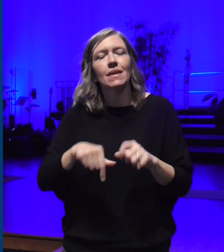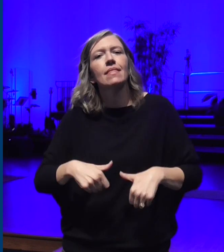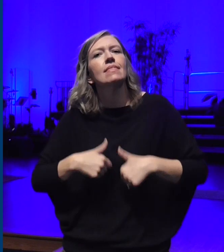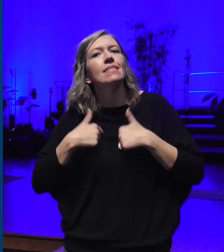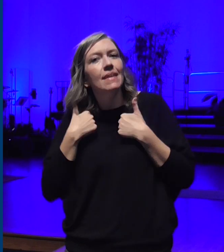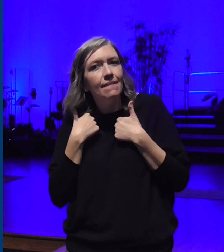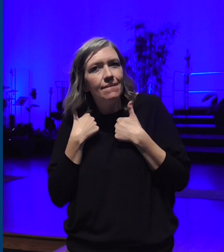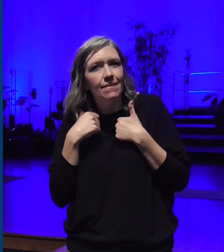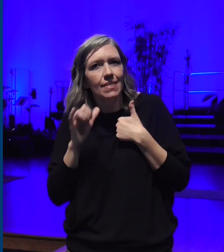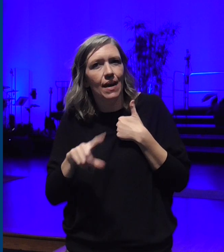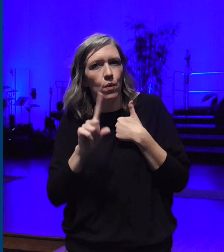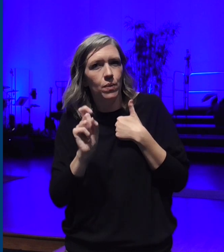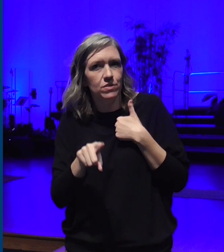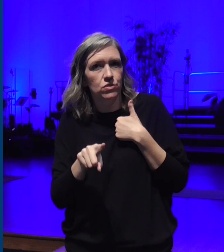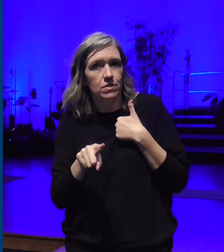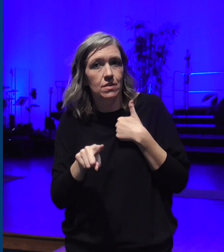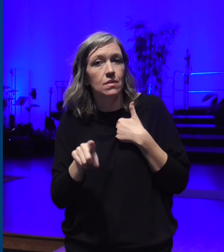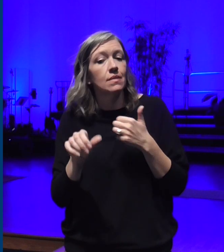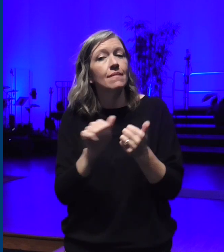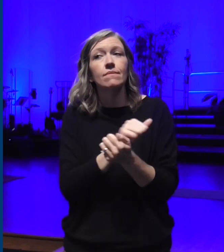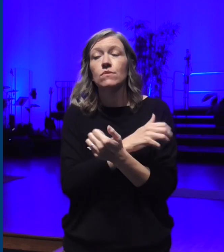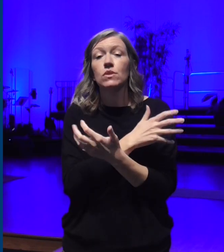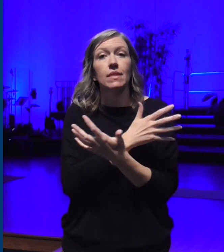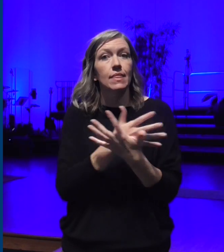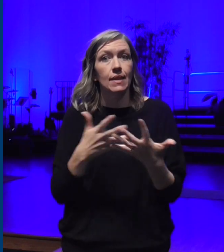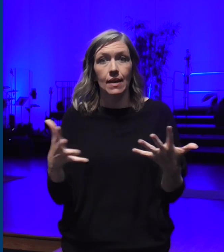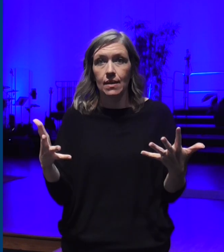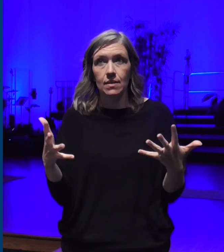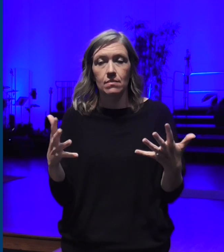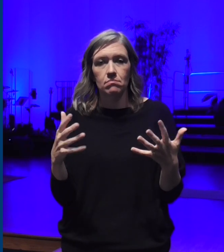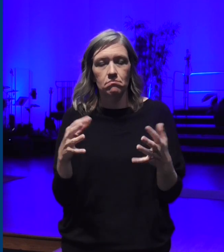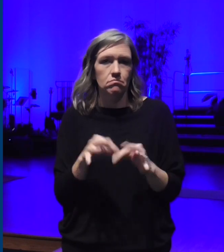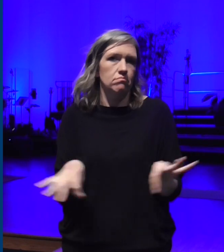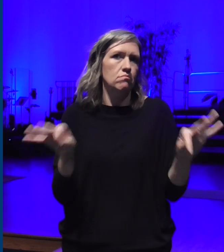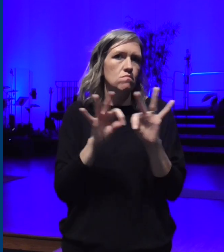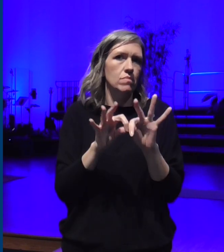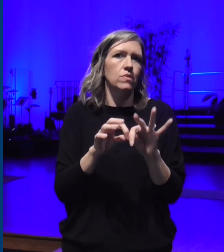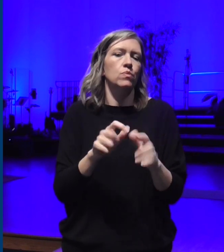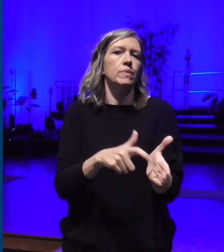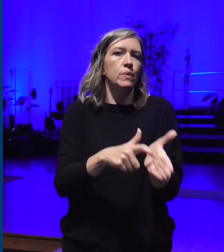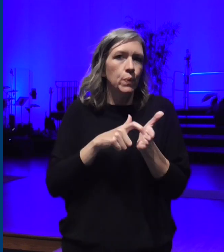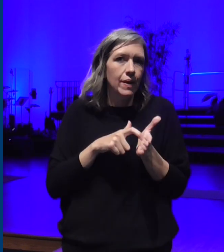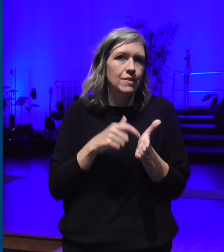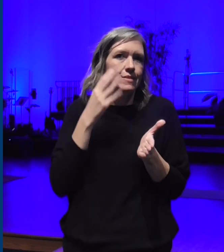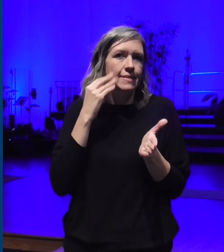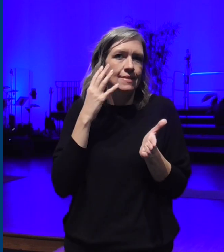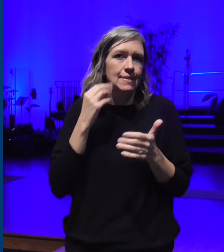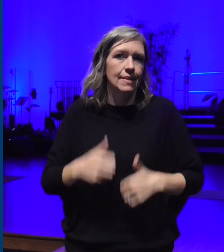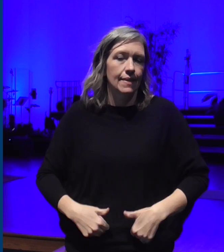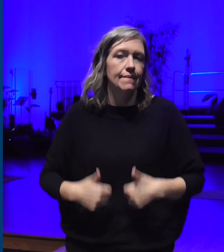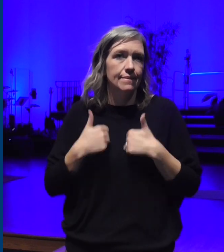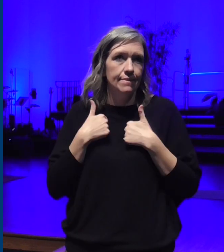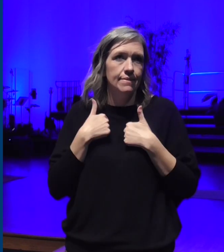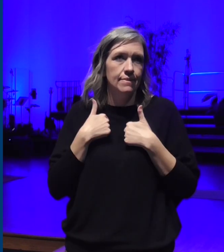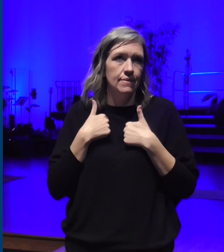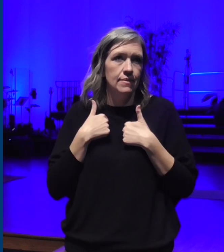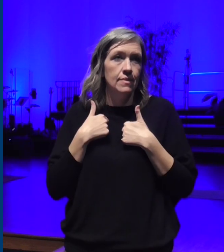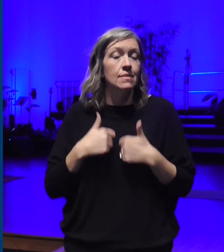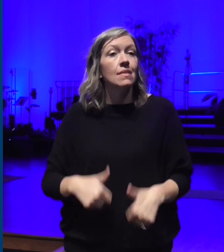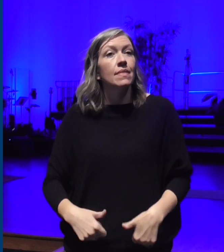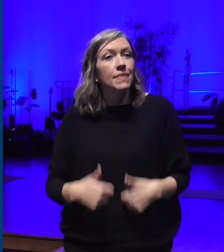them, for everything is to be lived. Live the questions